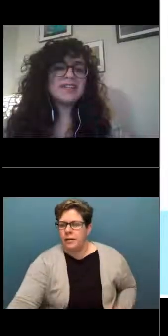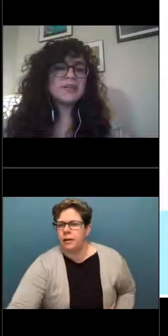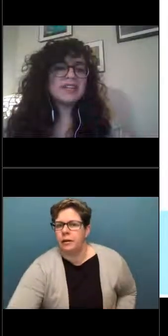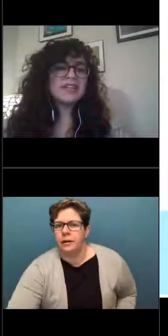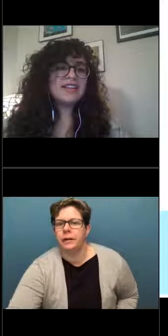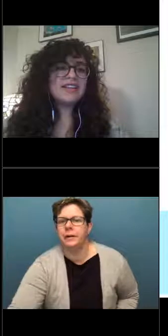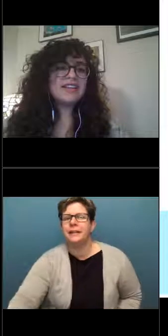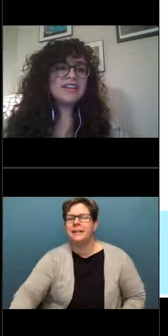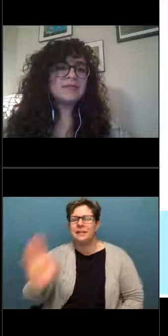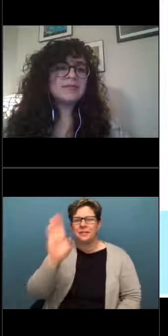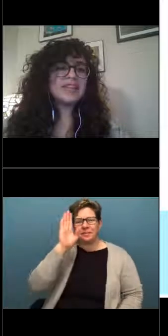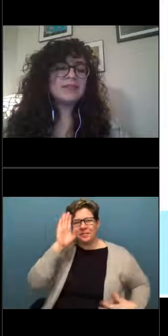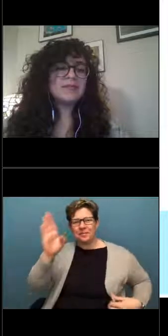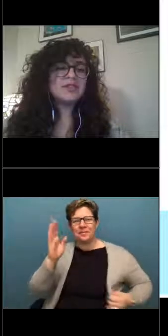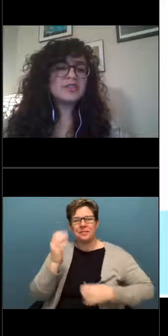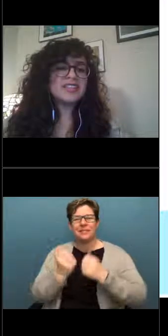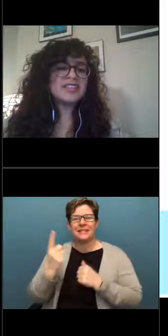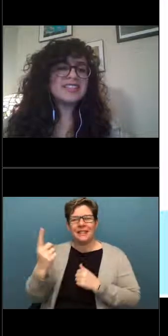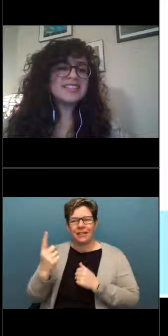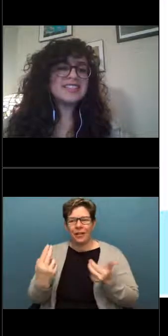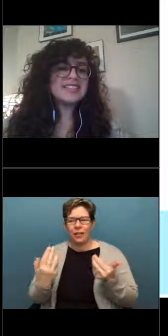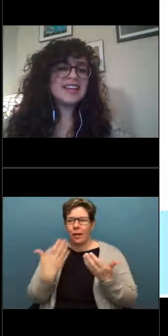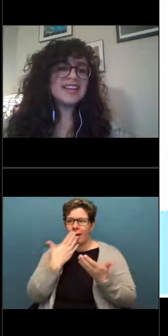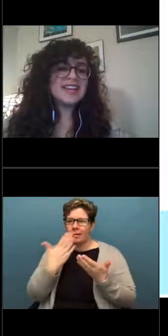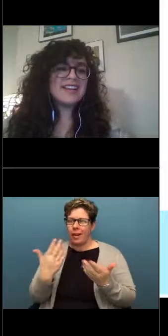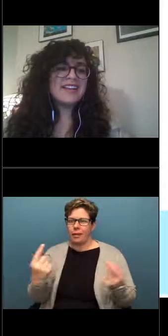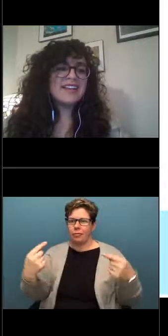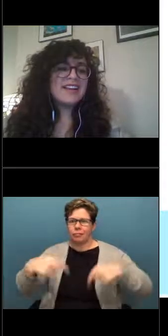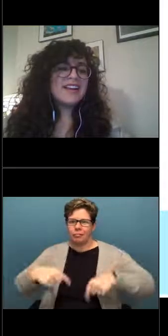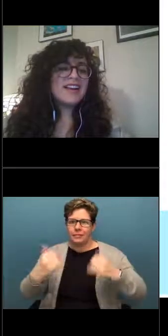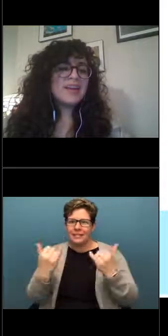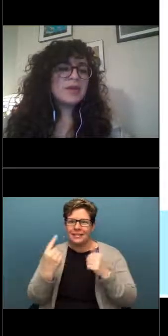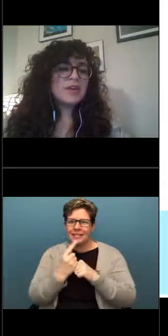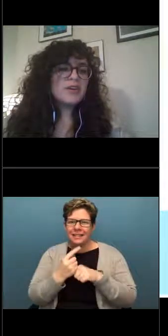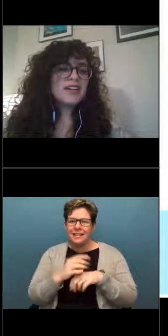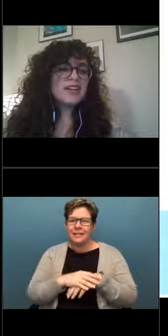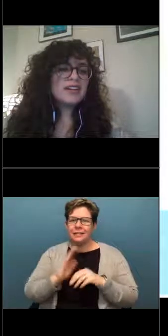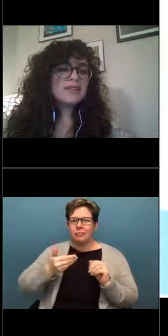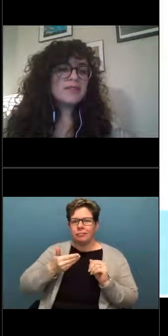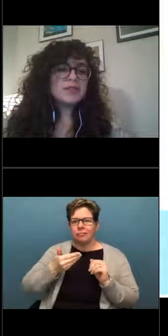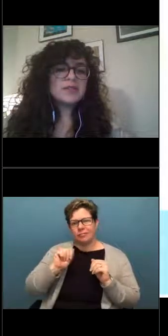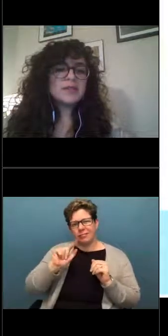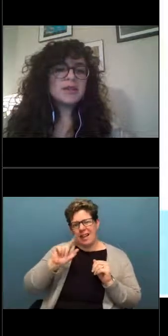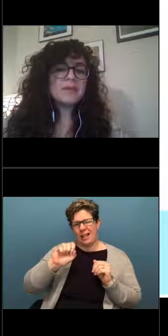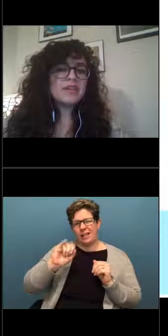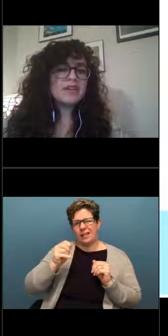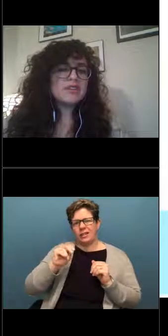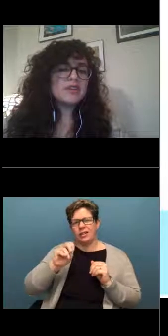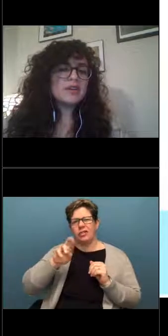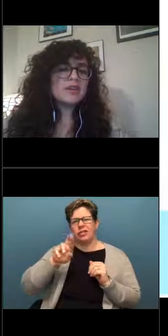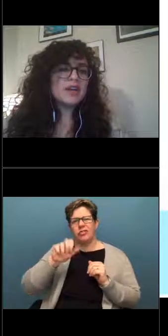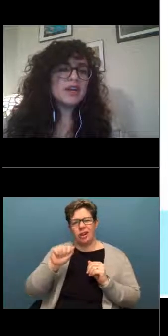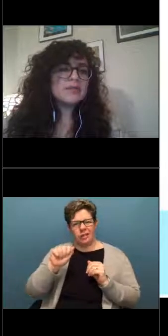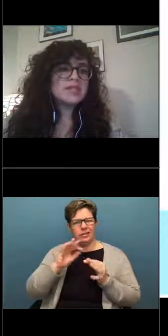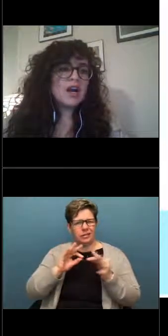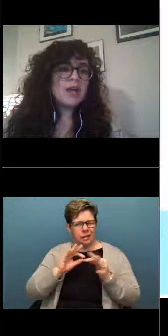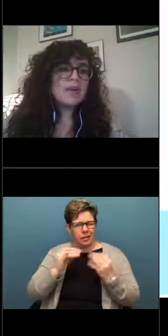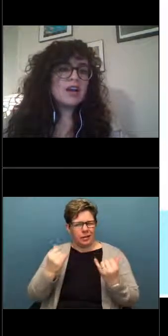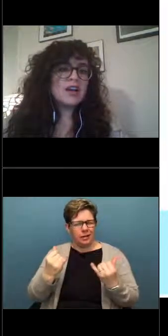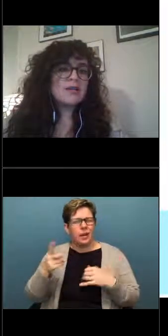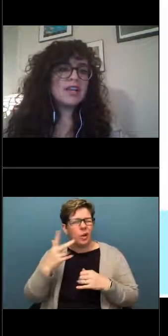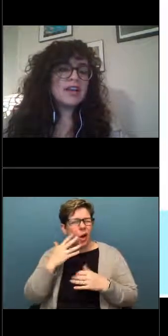Hello, everybody. Thank you for joining us today. I'm going to go ahead and give folks about a minute or so